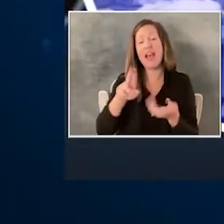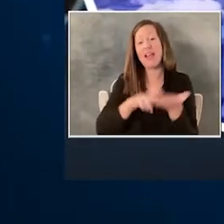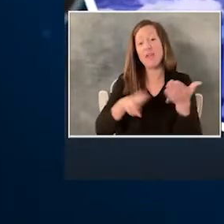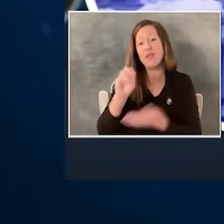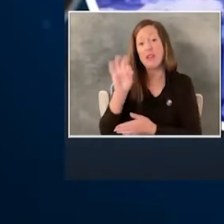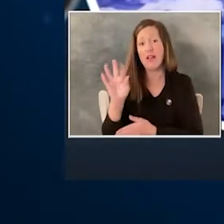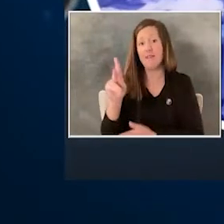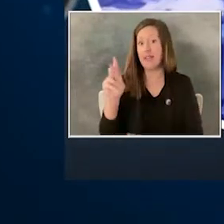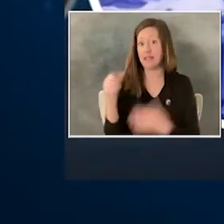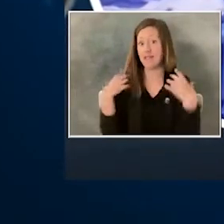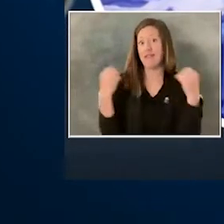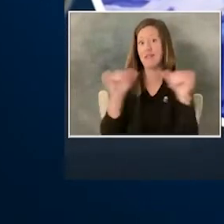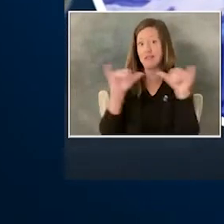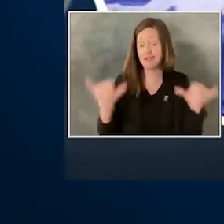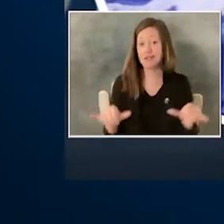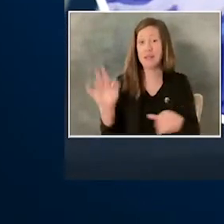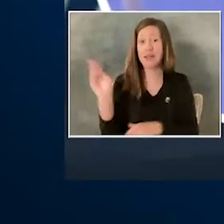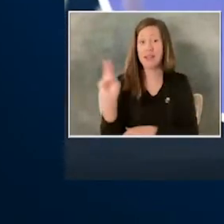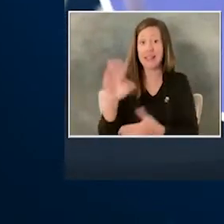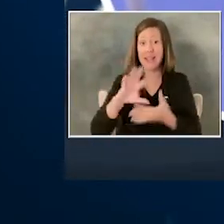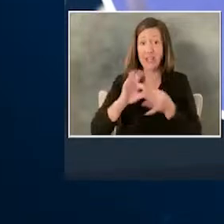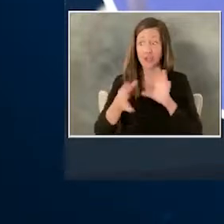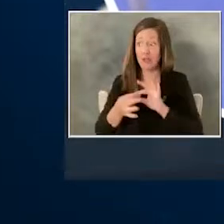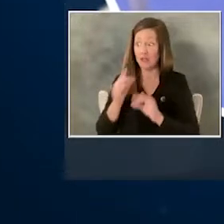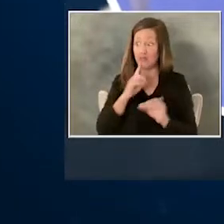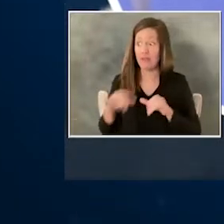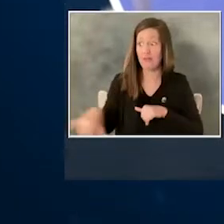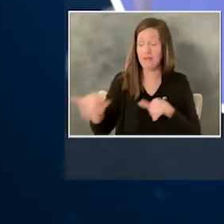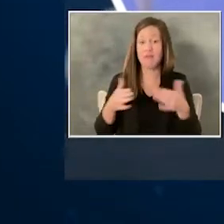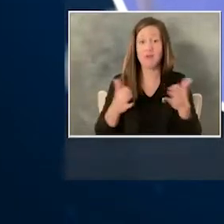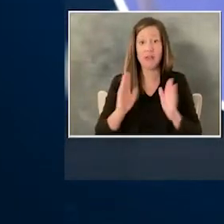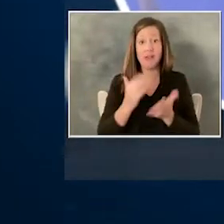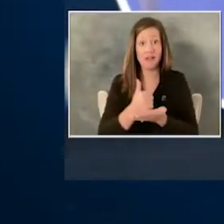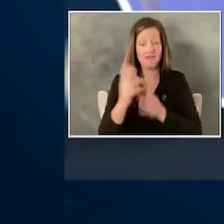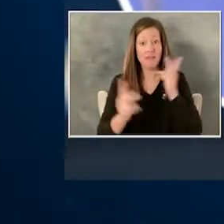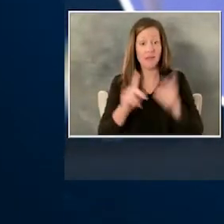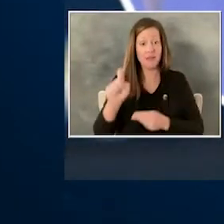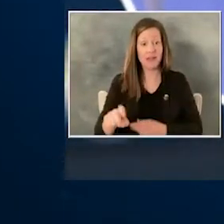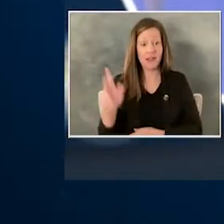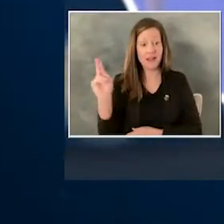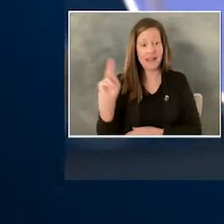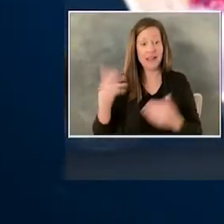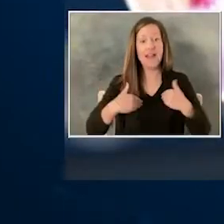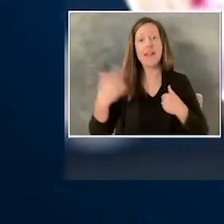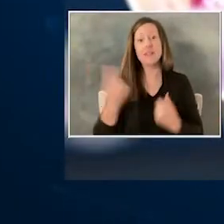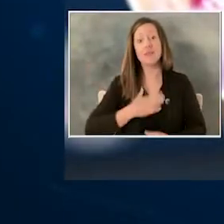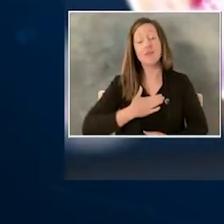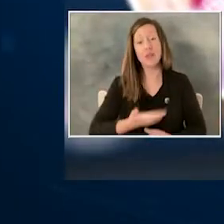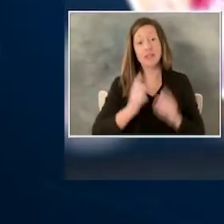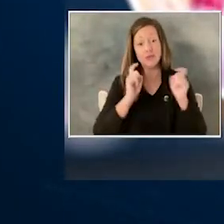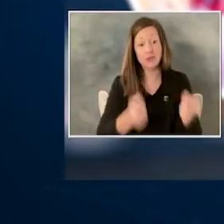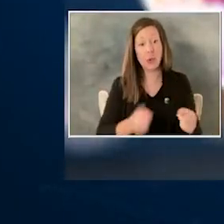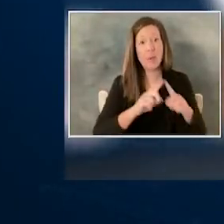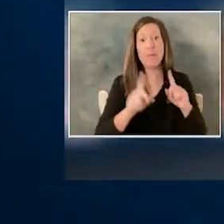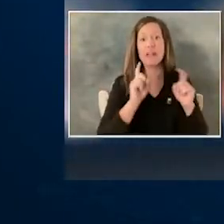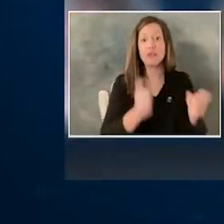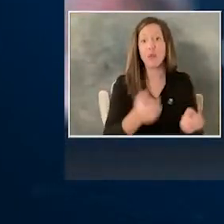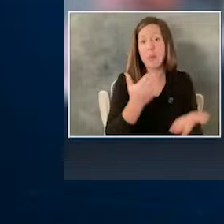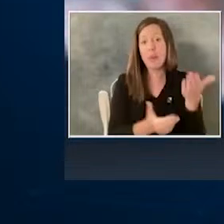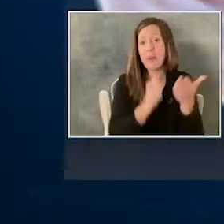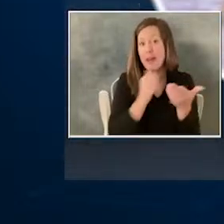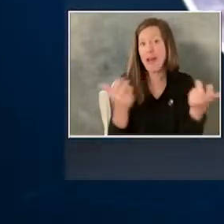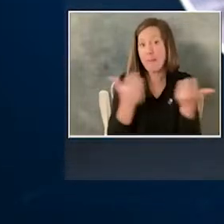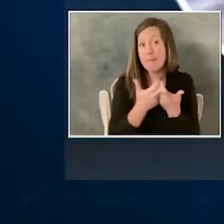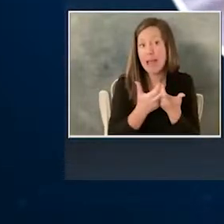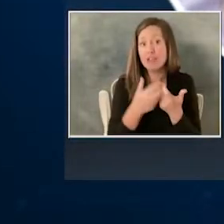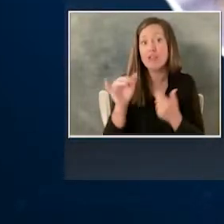kidney chains are a common way to help people who need a kidney, have a willing donor, but the donor isn't a match, like Jeff, who